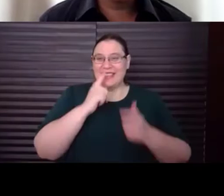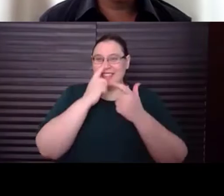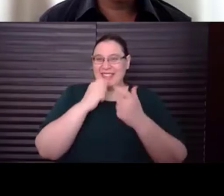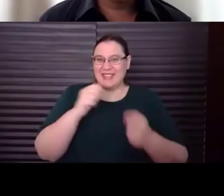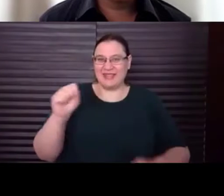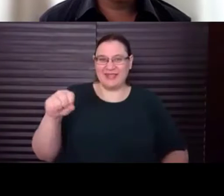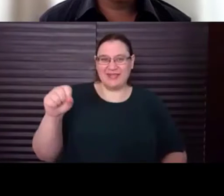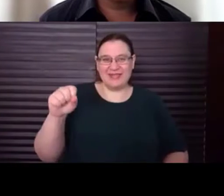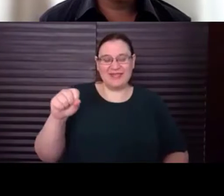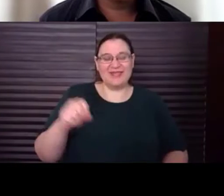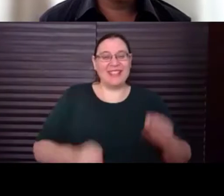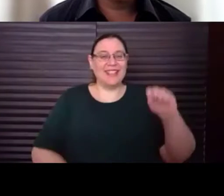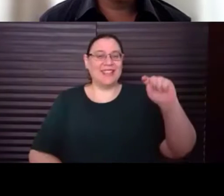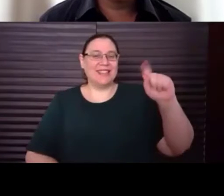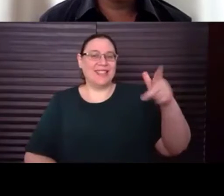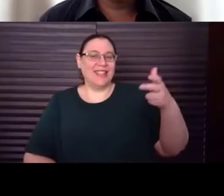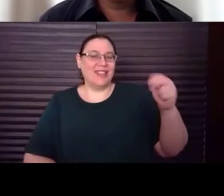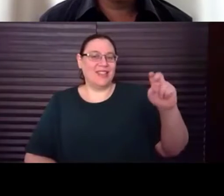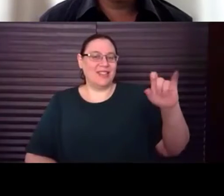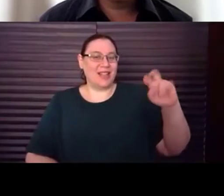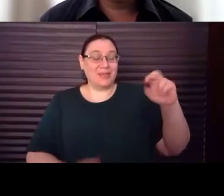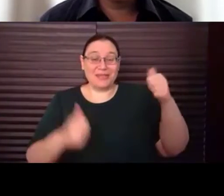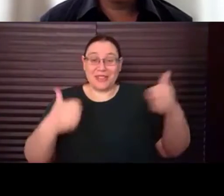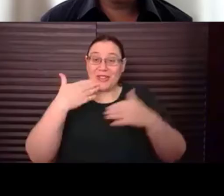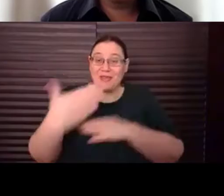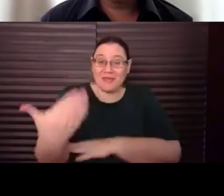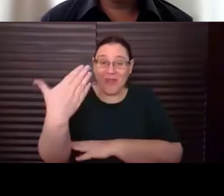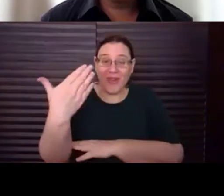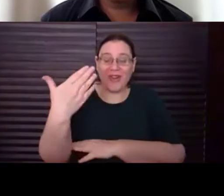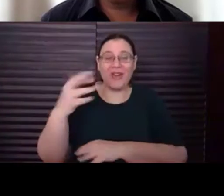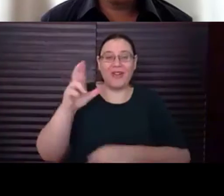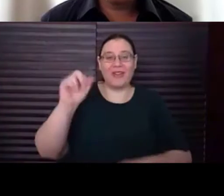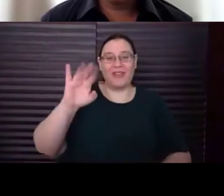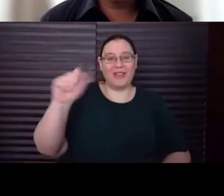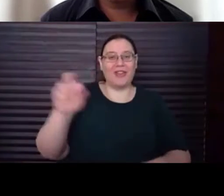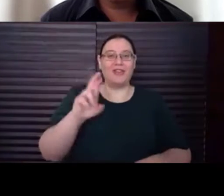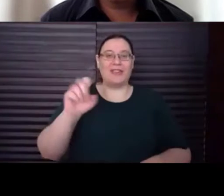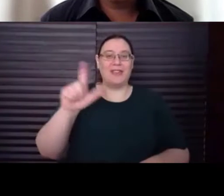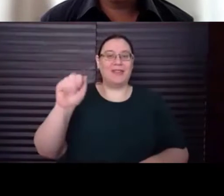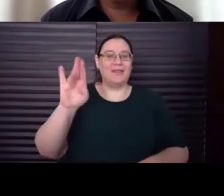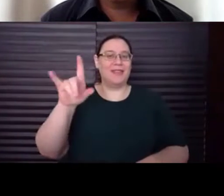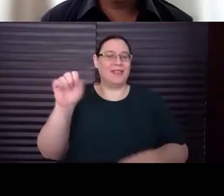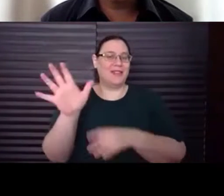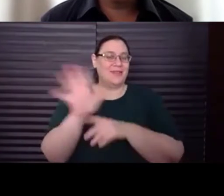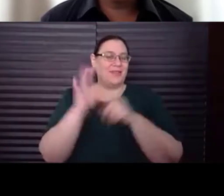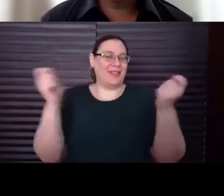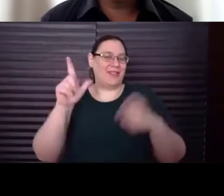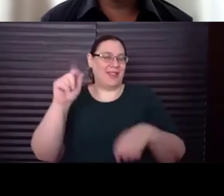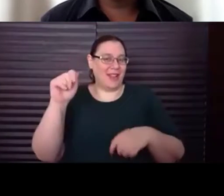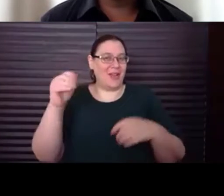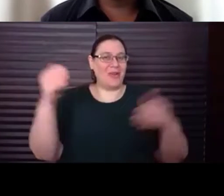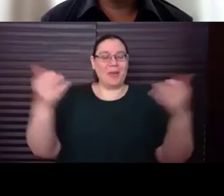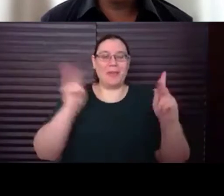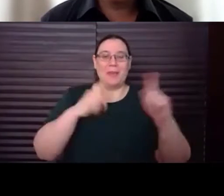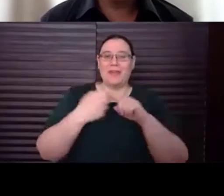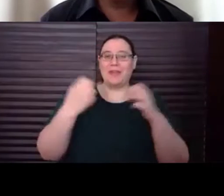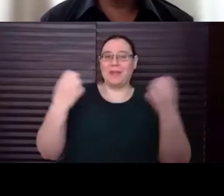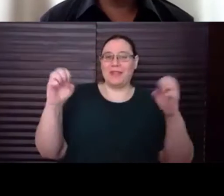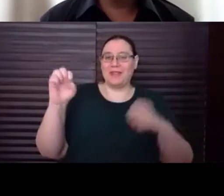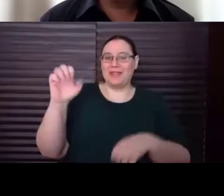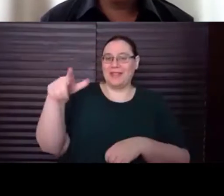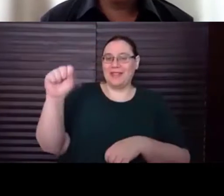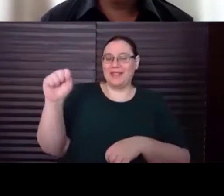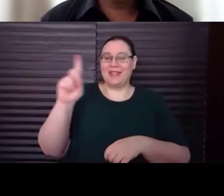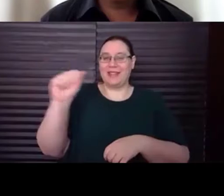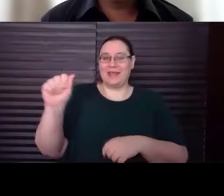Good morning. The ReelAbilities Film Festival Los Angeles now welcomes the filmmakers from the Easterseals Disability Film Challenge. This